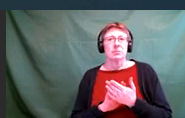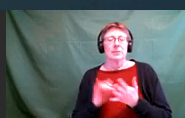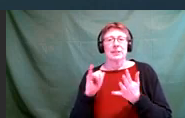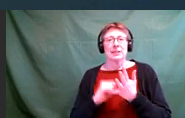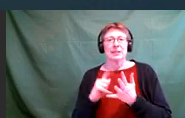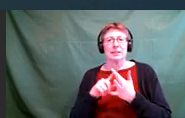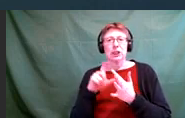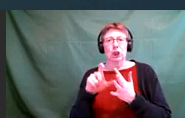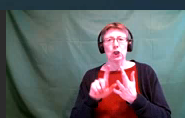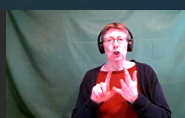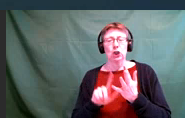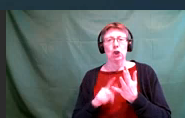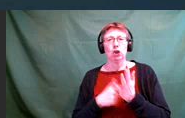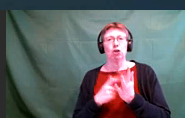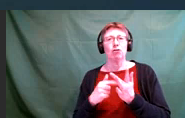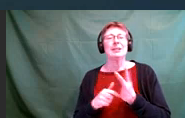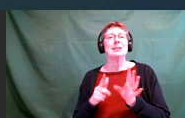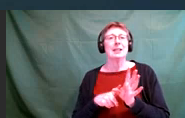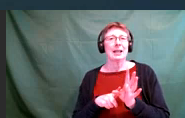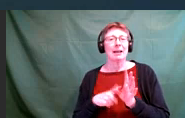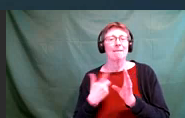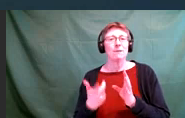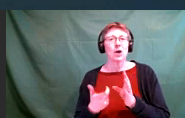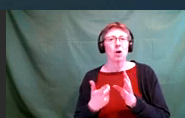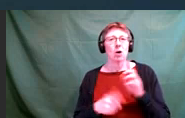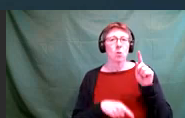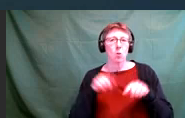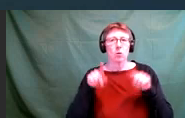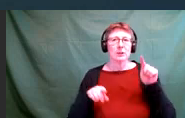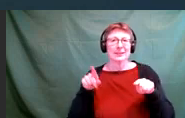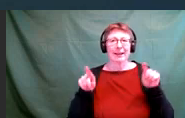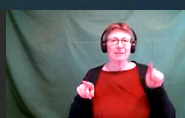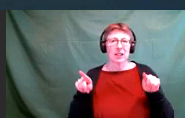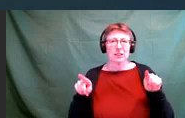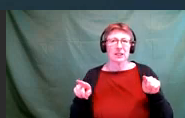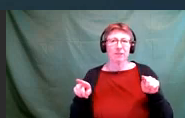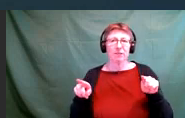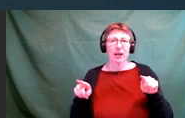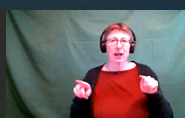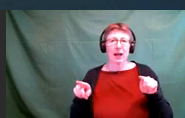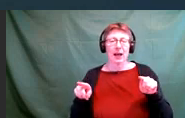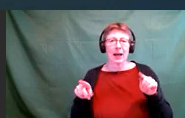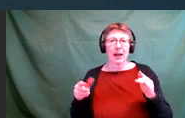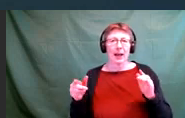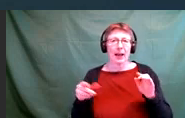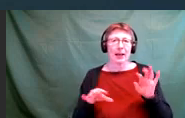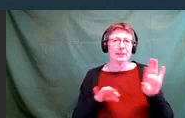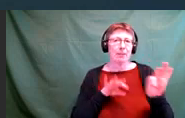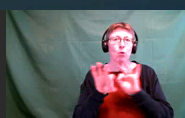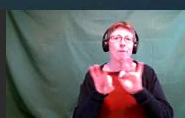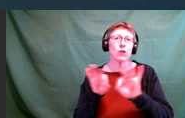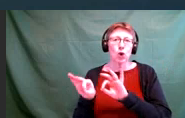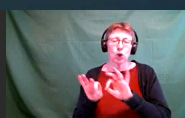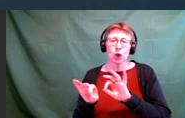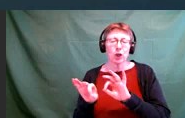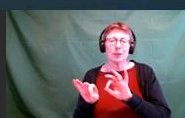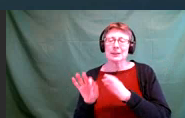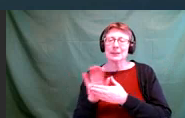security to a well-diversified portfolio doesn't particularly change your